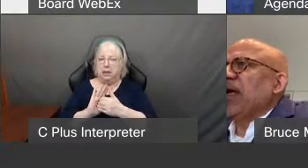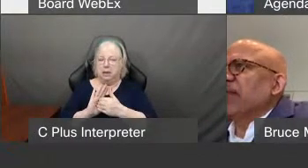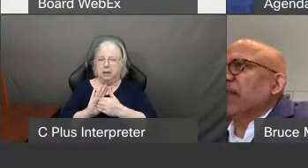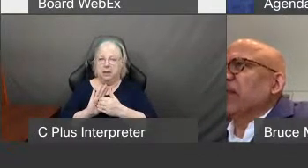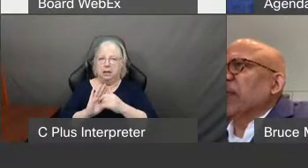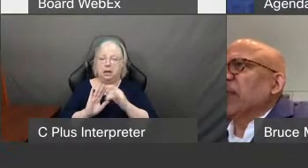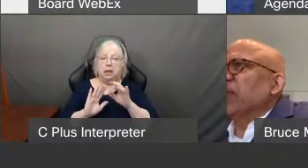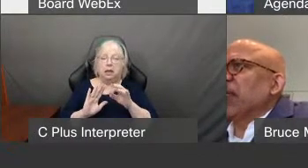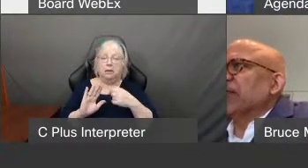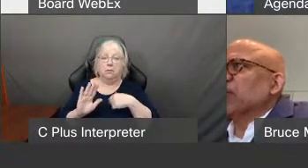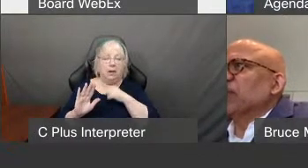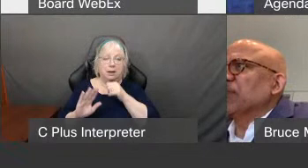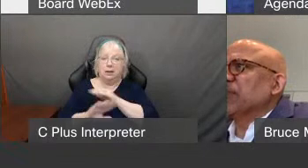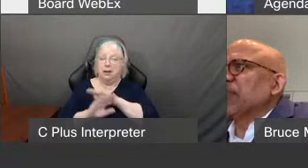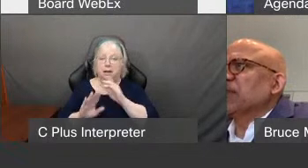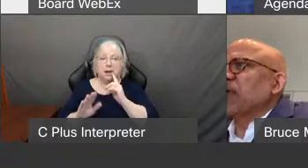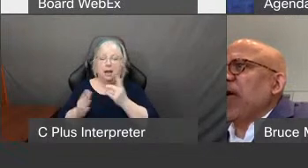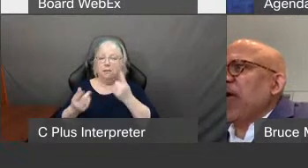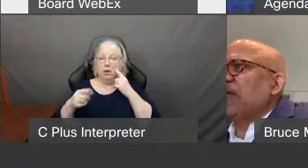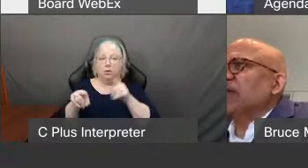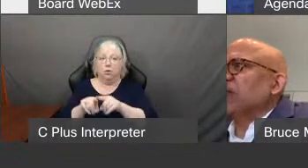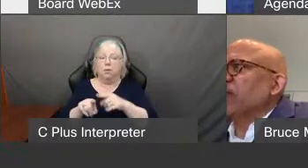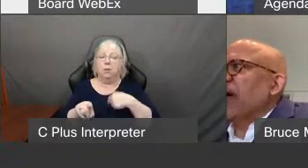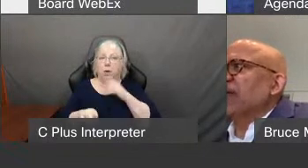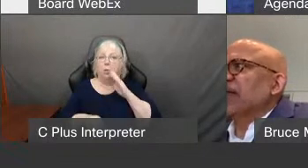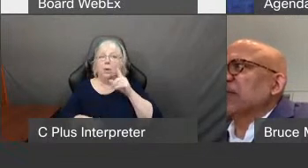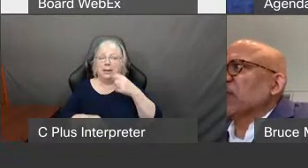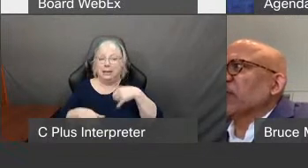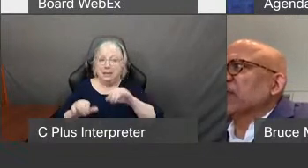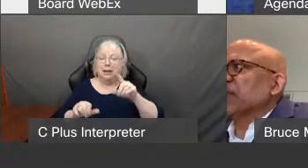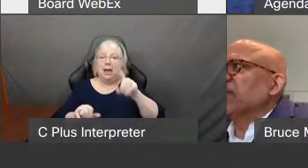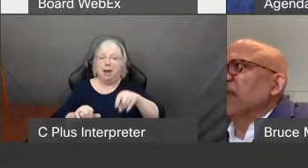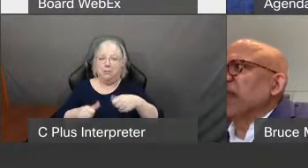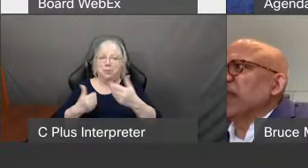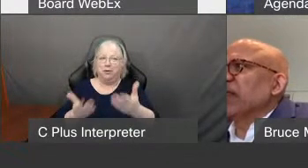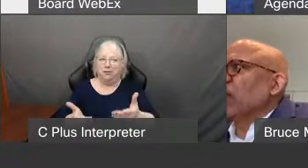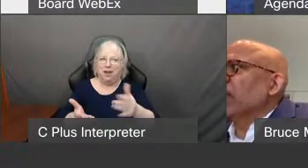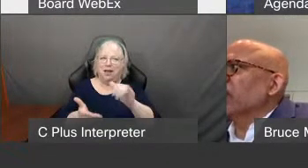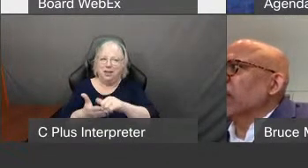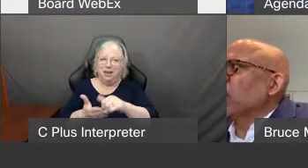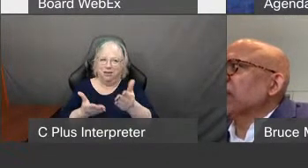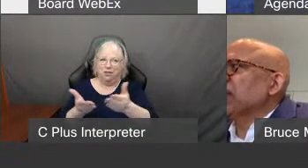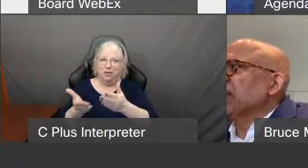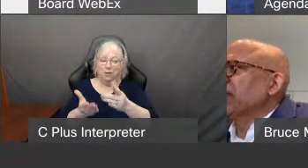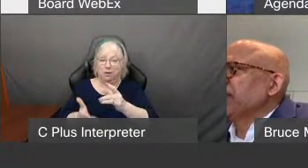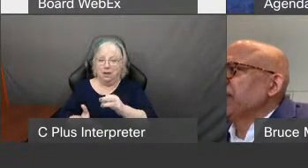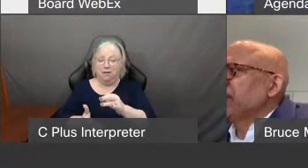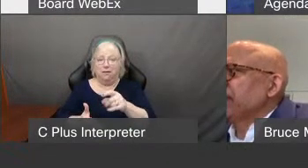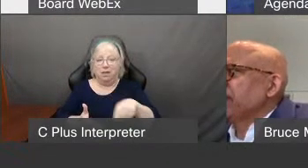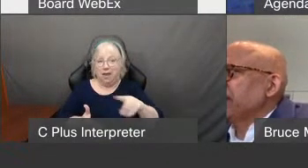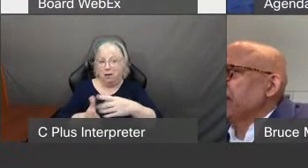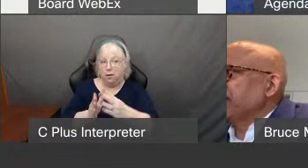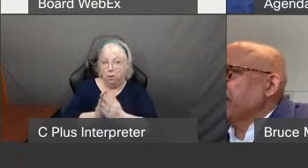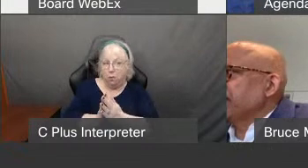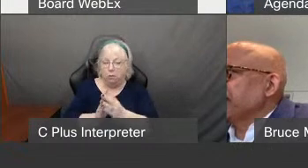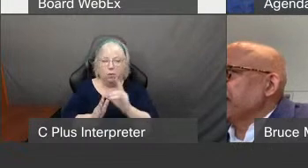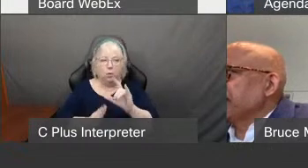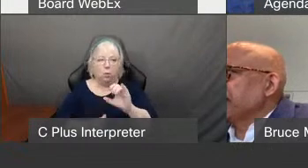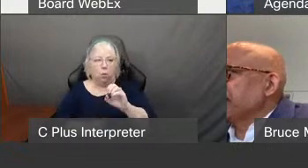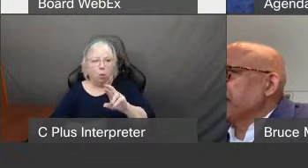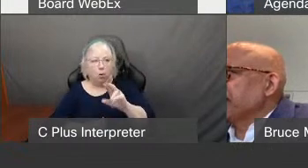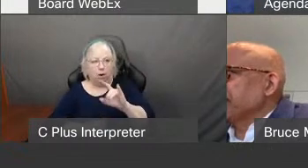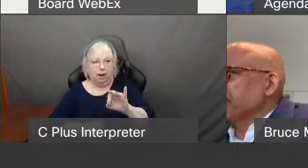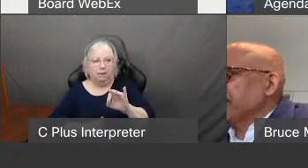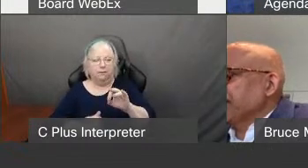if we didn't have that agreement in place, we would still have to provide that service if needed or if requested.